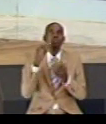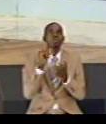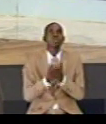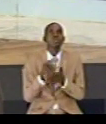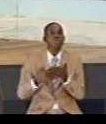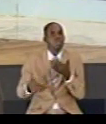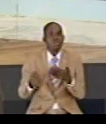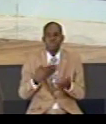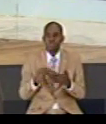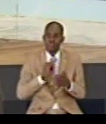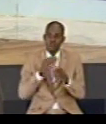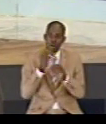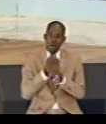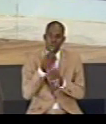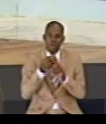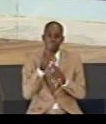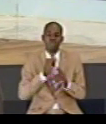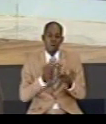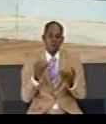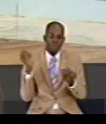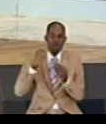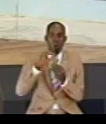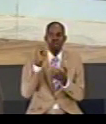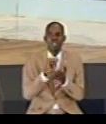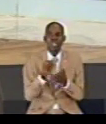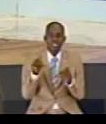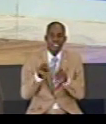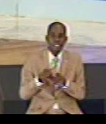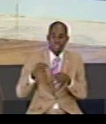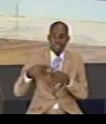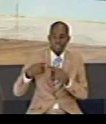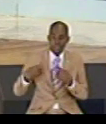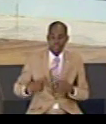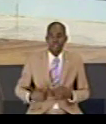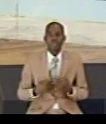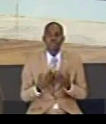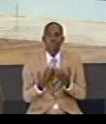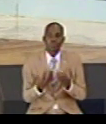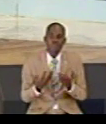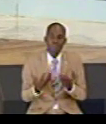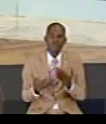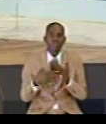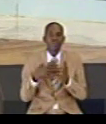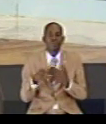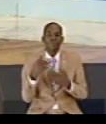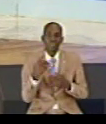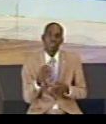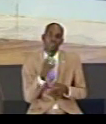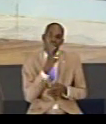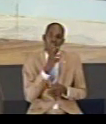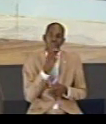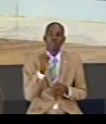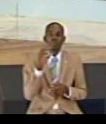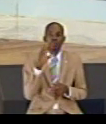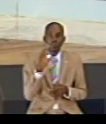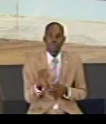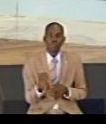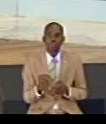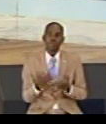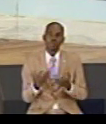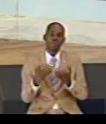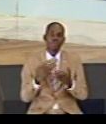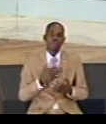want more of you. As the heart panteth after the water brooks, so panteth my